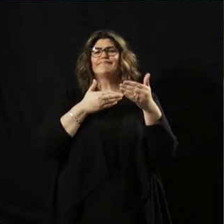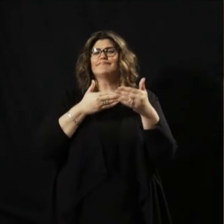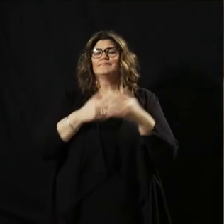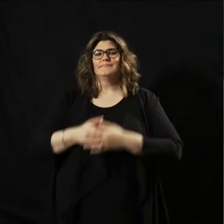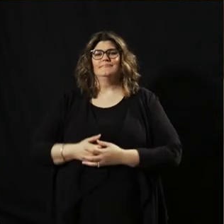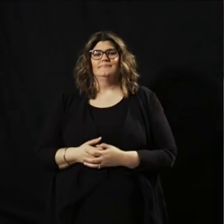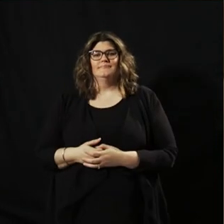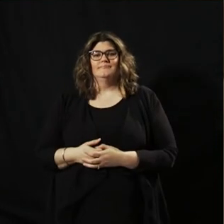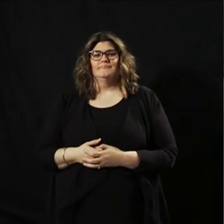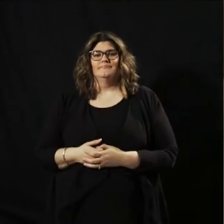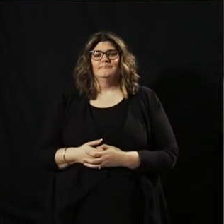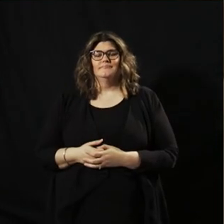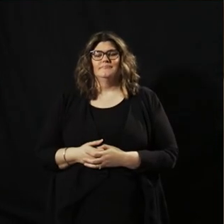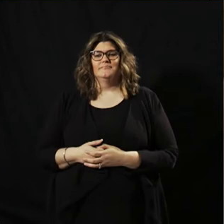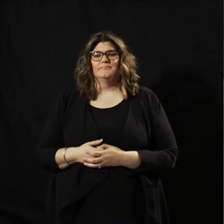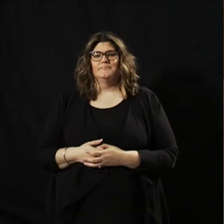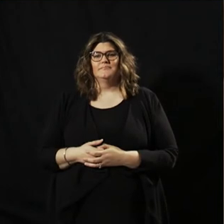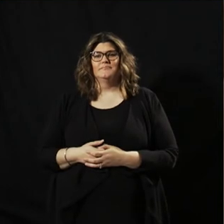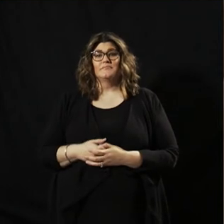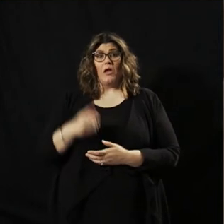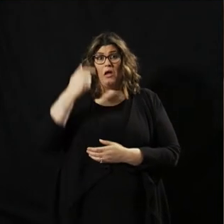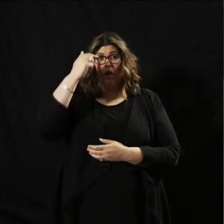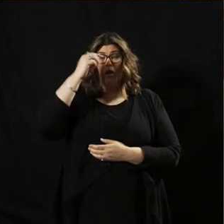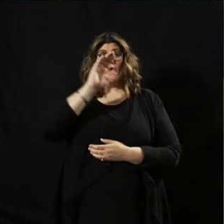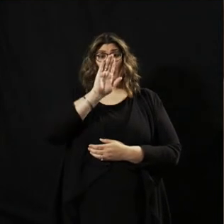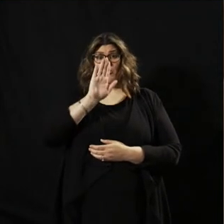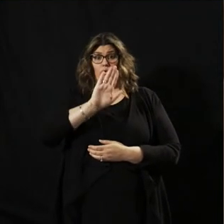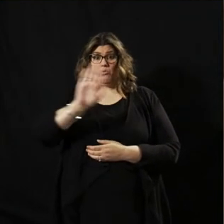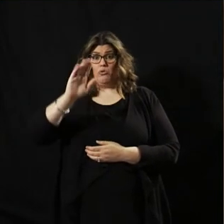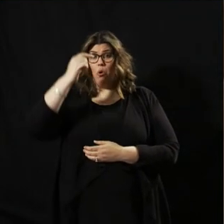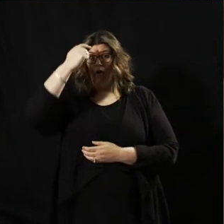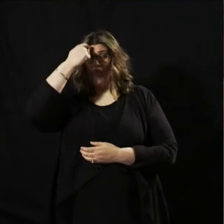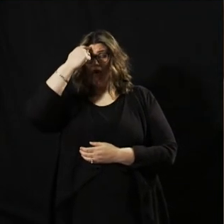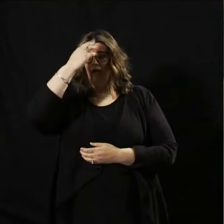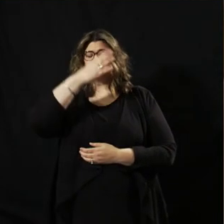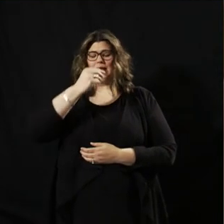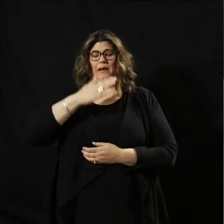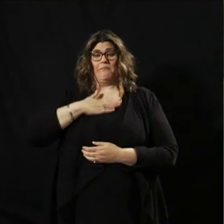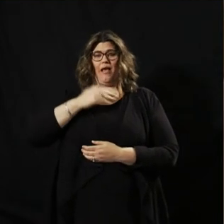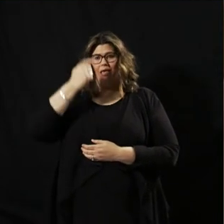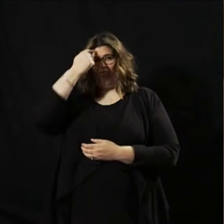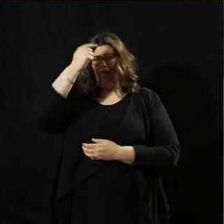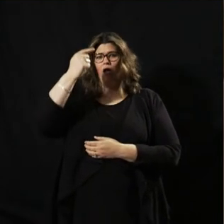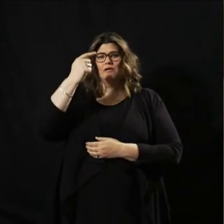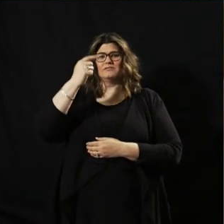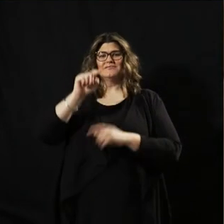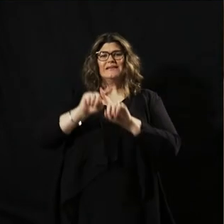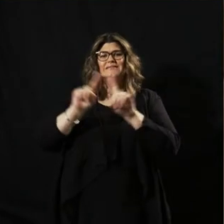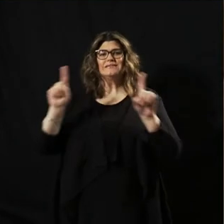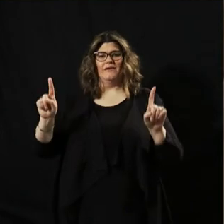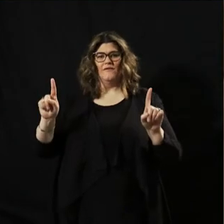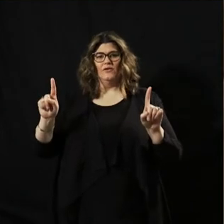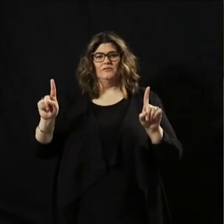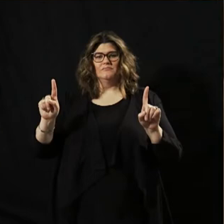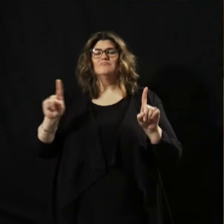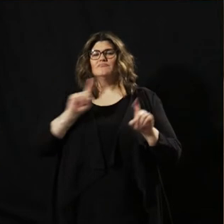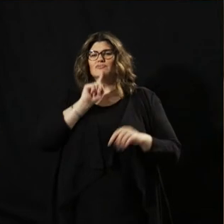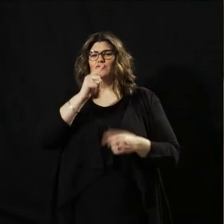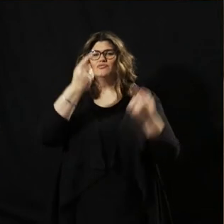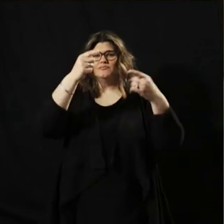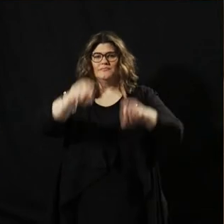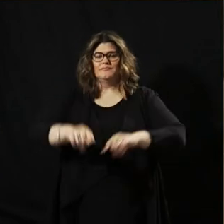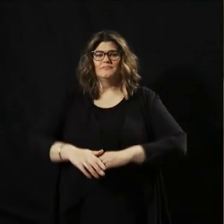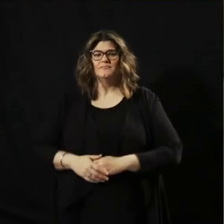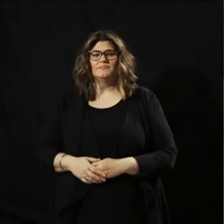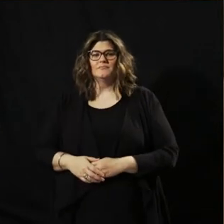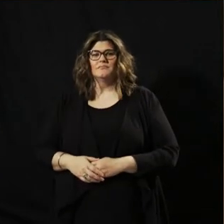thoughts, nor are your ways my ways, says the Lord. As high as heavens are above